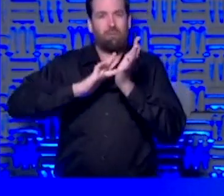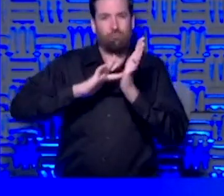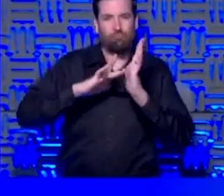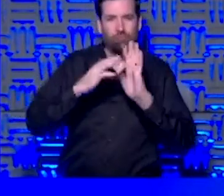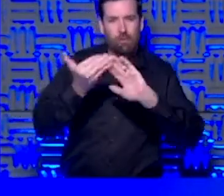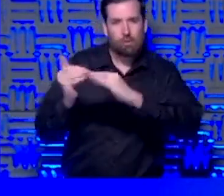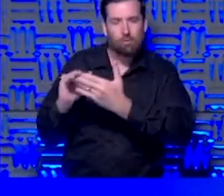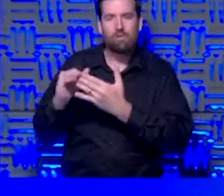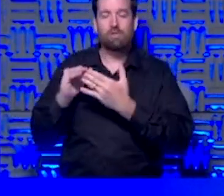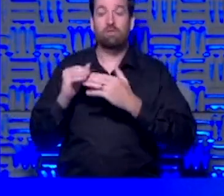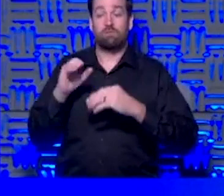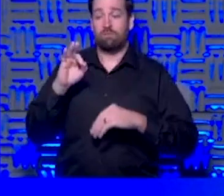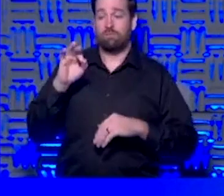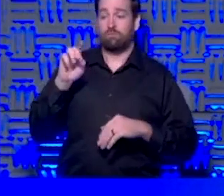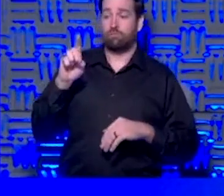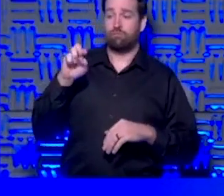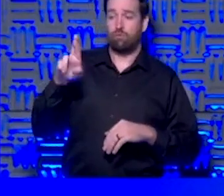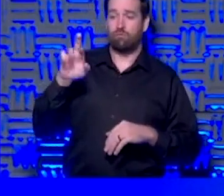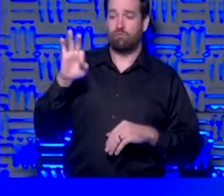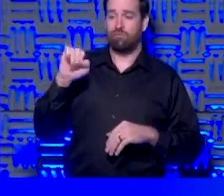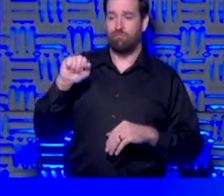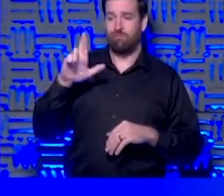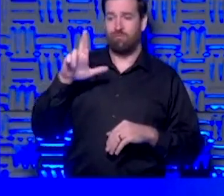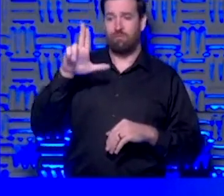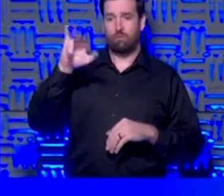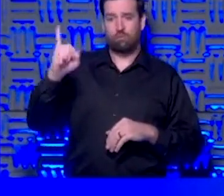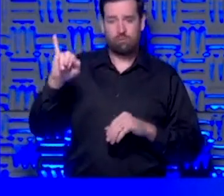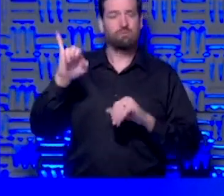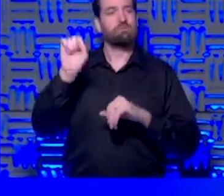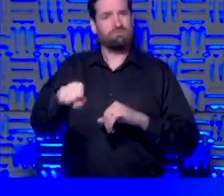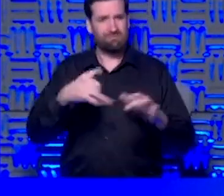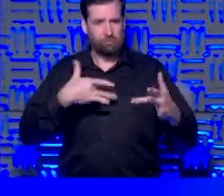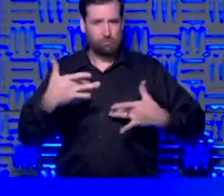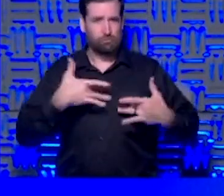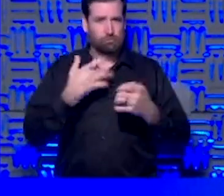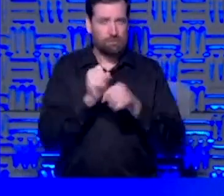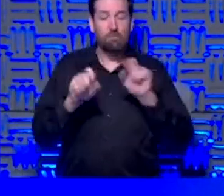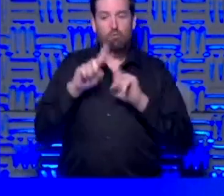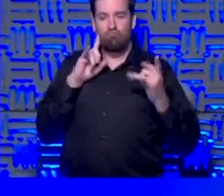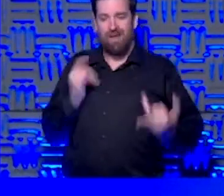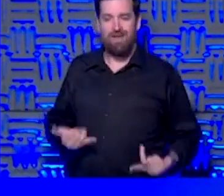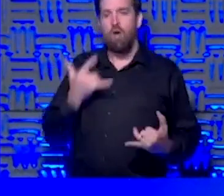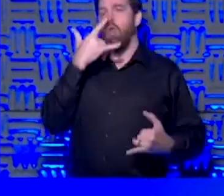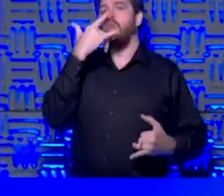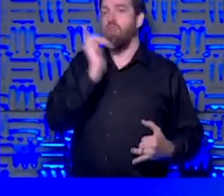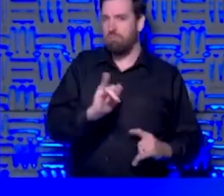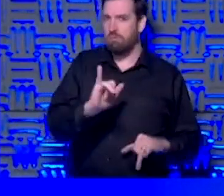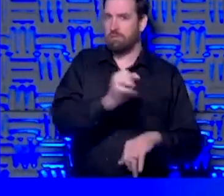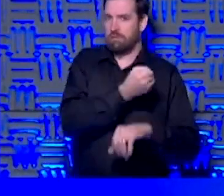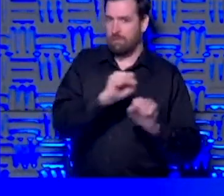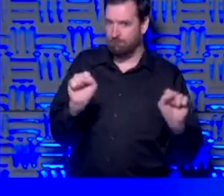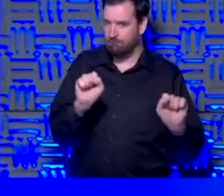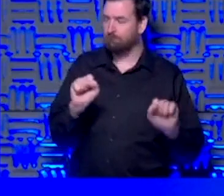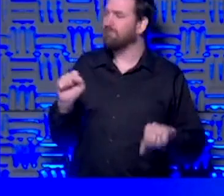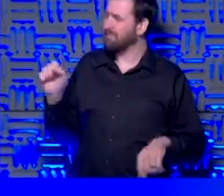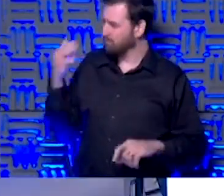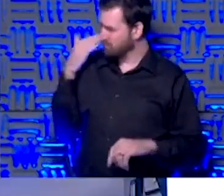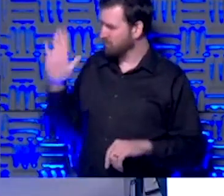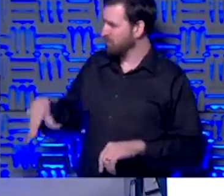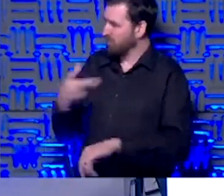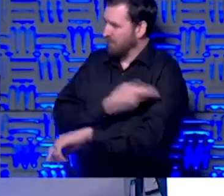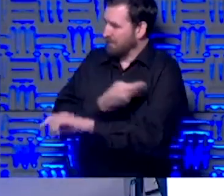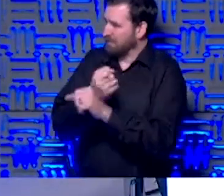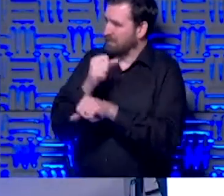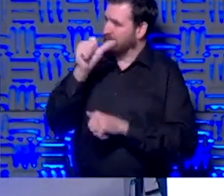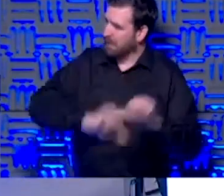community. Dr. Fauci, they are very concerned about safety, but right now it does look safe. So here's what I know is vaccine science has been around for a long